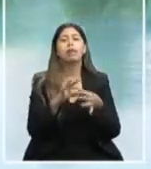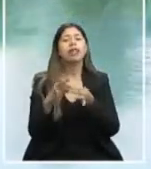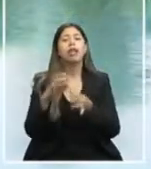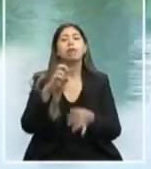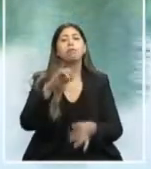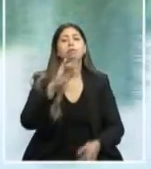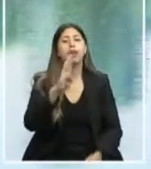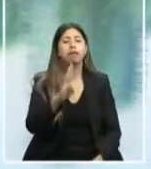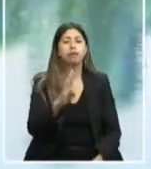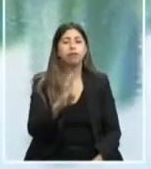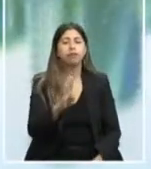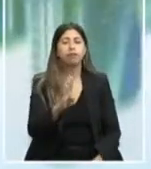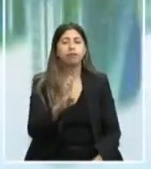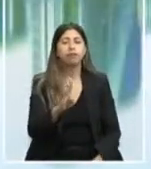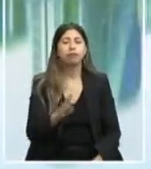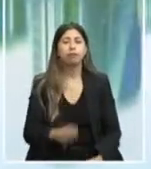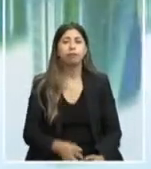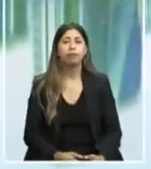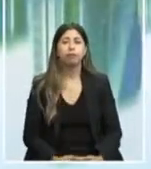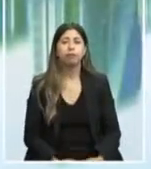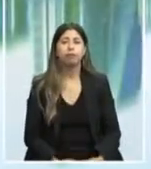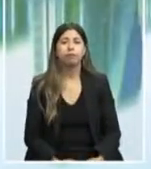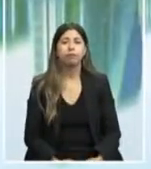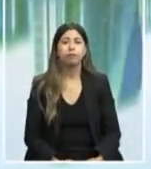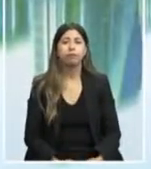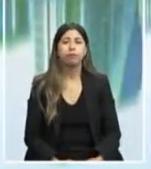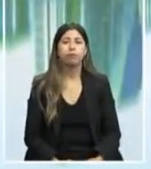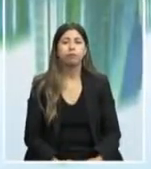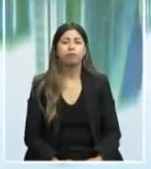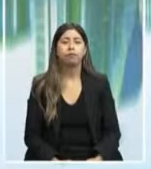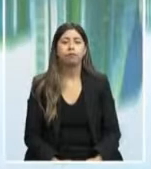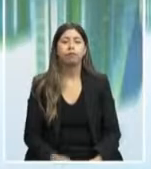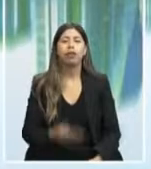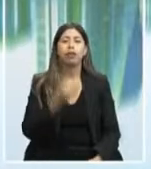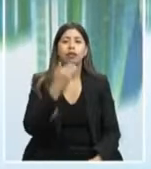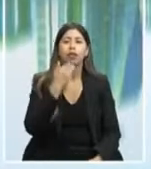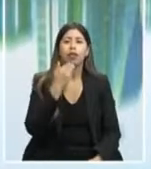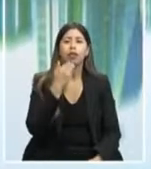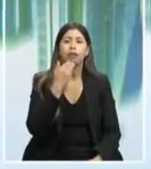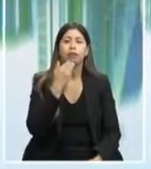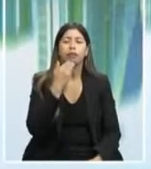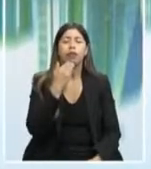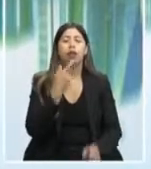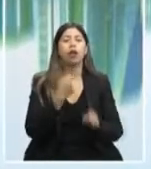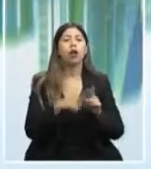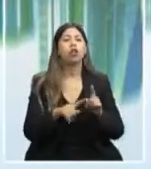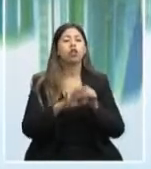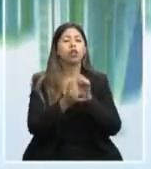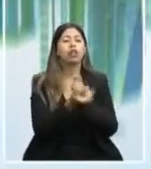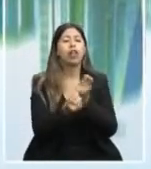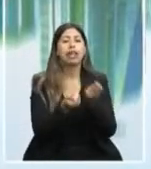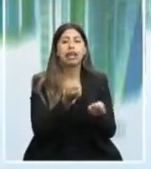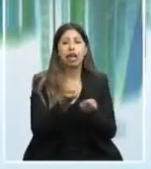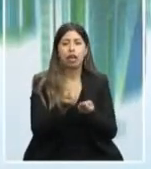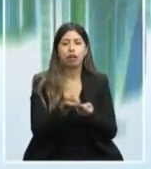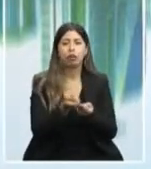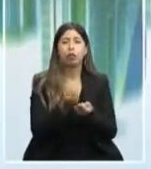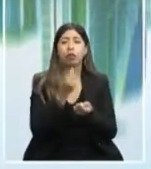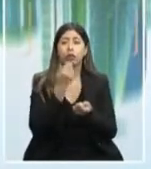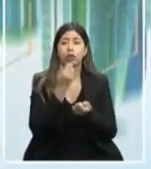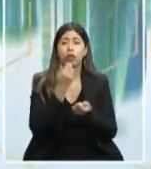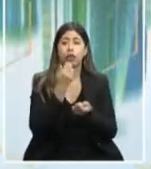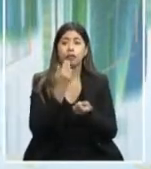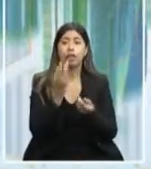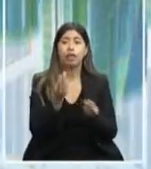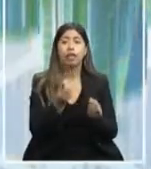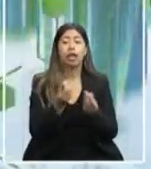of number of dollars, if you like, of the commodity, period. So wealth is the index that we ought to be moving to. And some